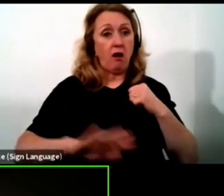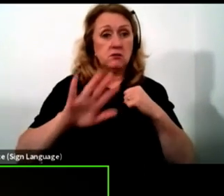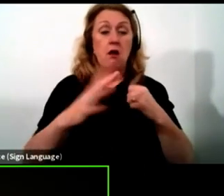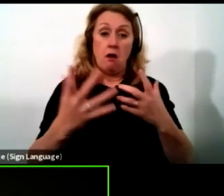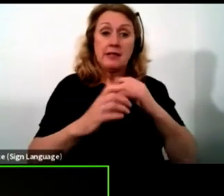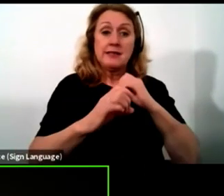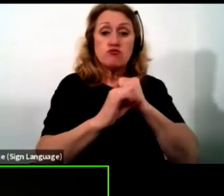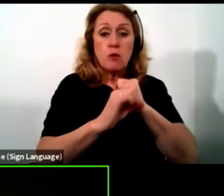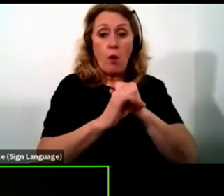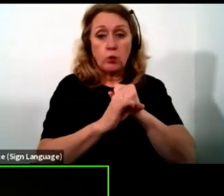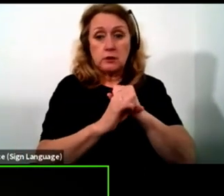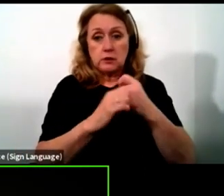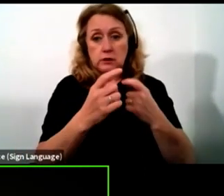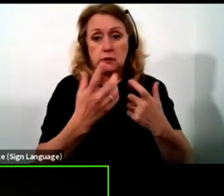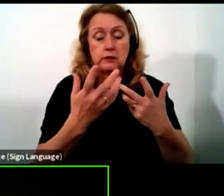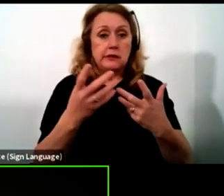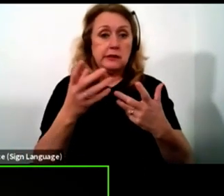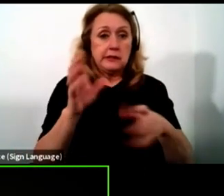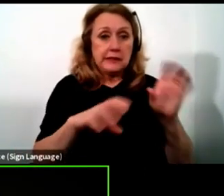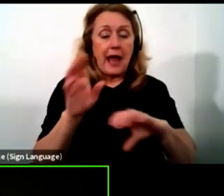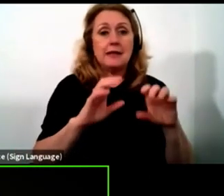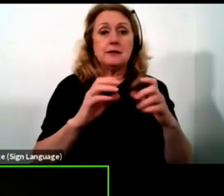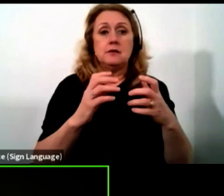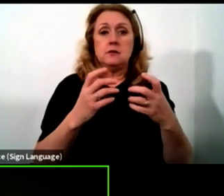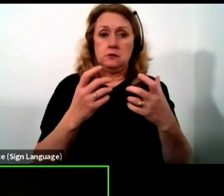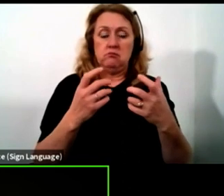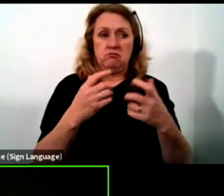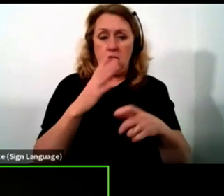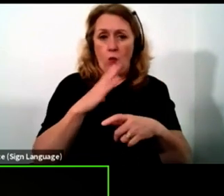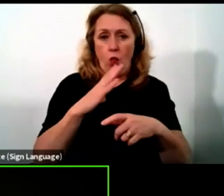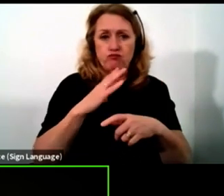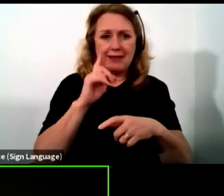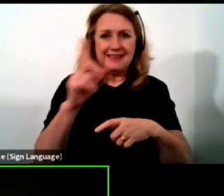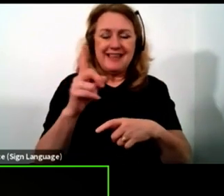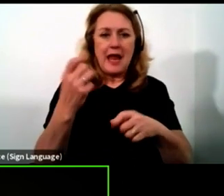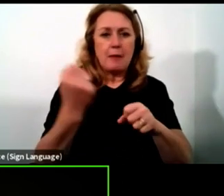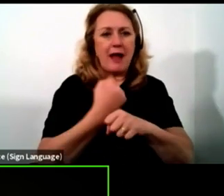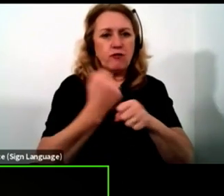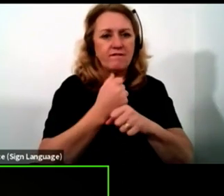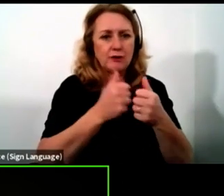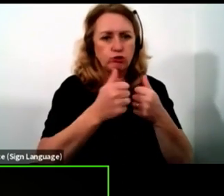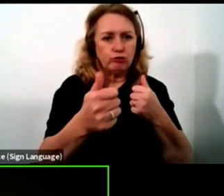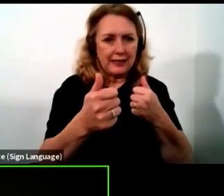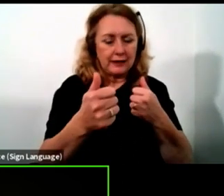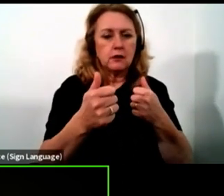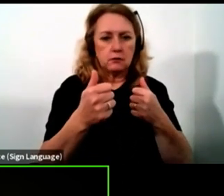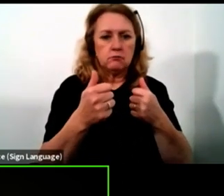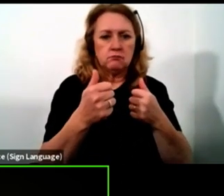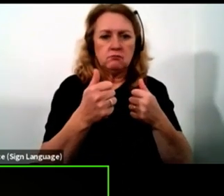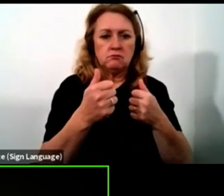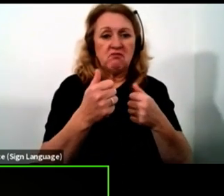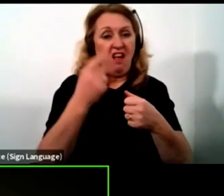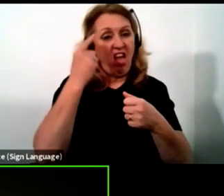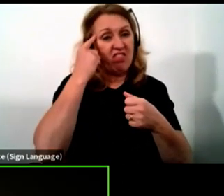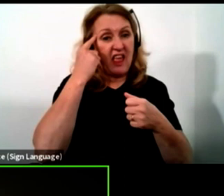promoting science, technology, innovation, I see one sector already, which is manufacturing. I think this is, again,